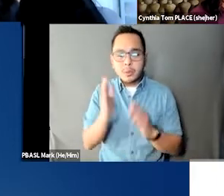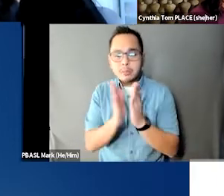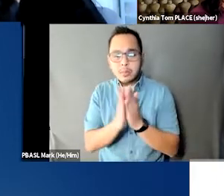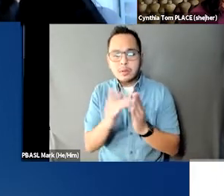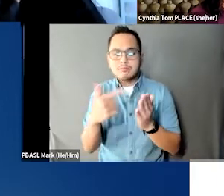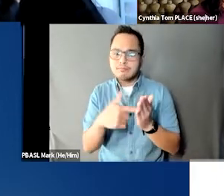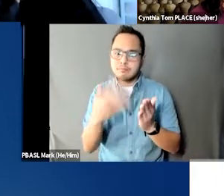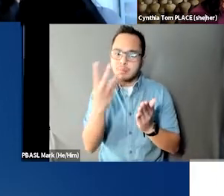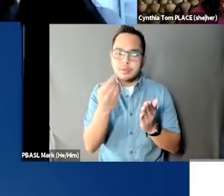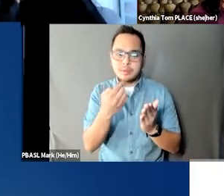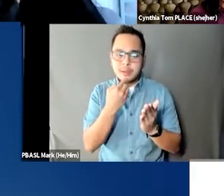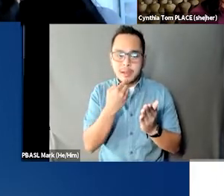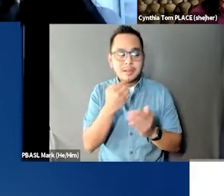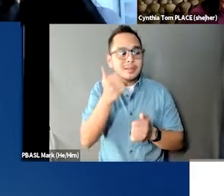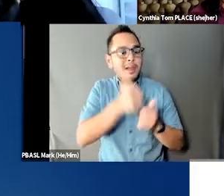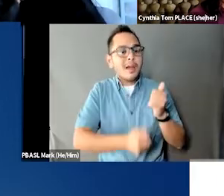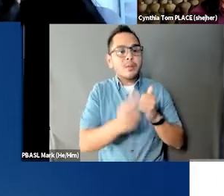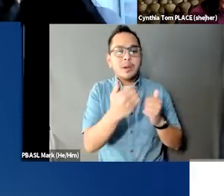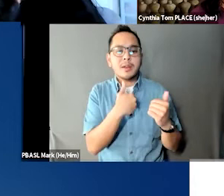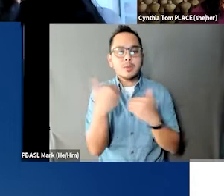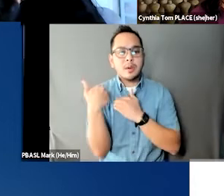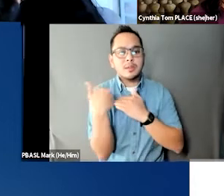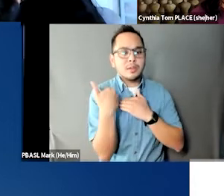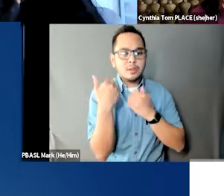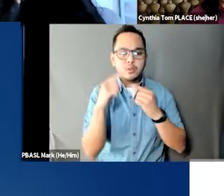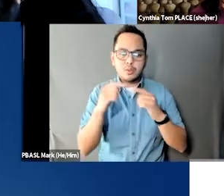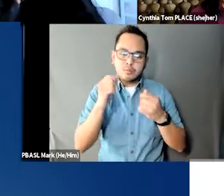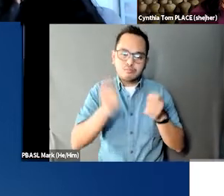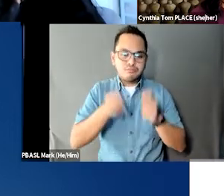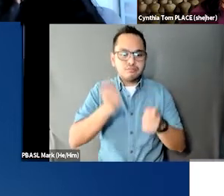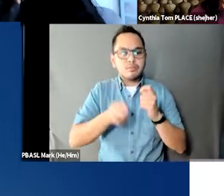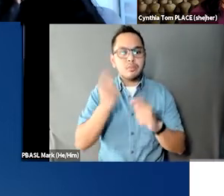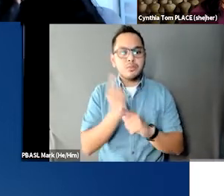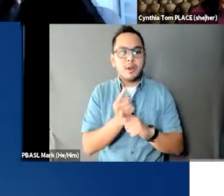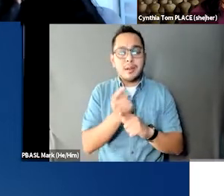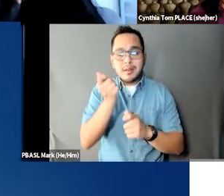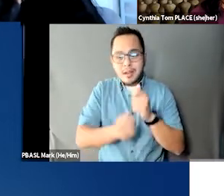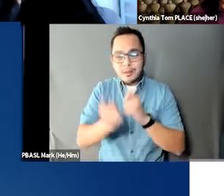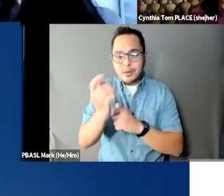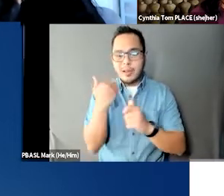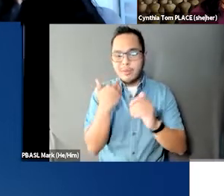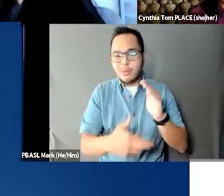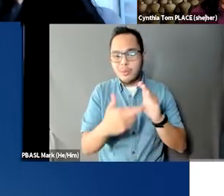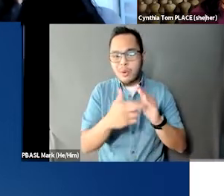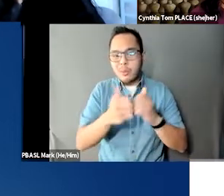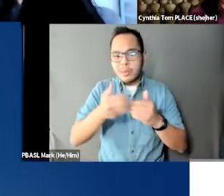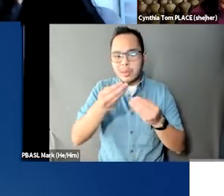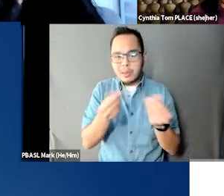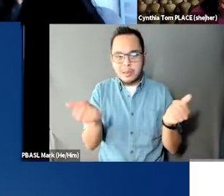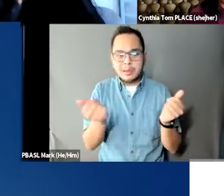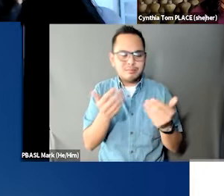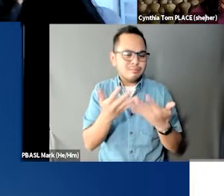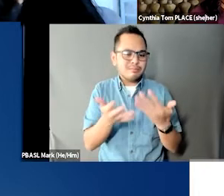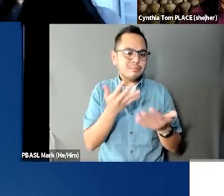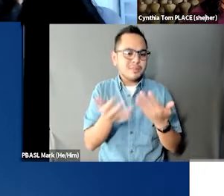that everyone has a responsibility in making things right. Everyone has a role in the process of healing, regardless of whether